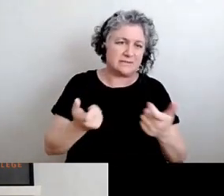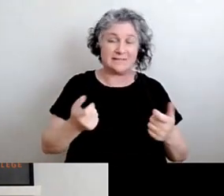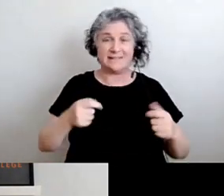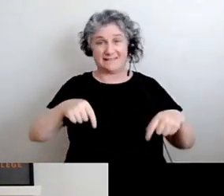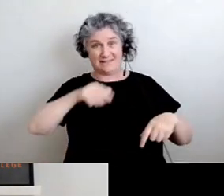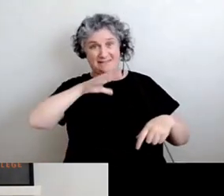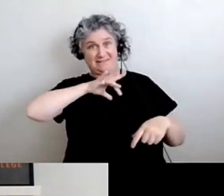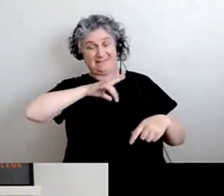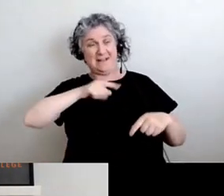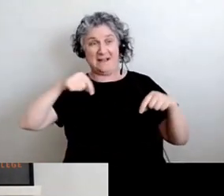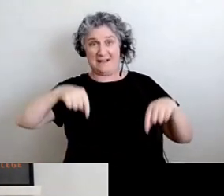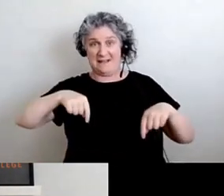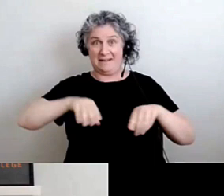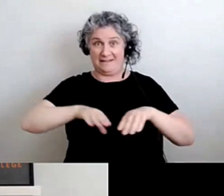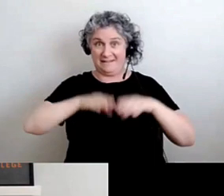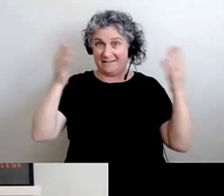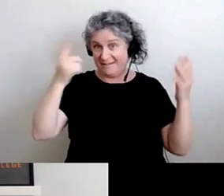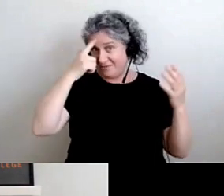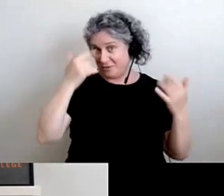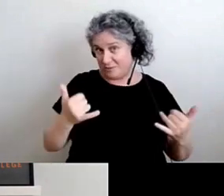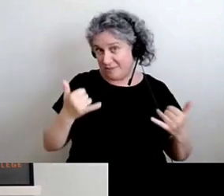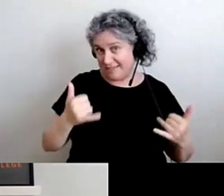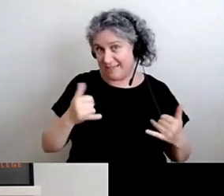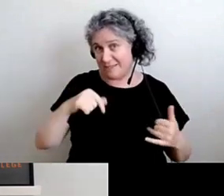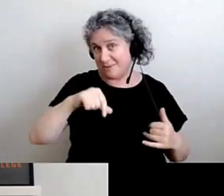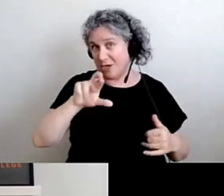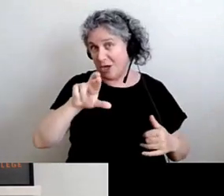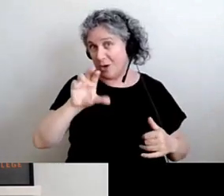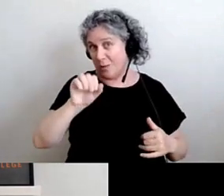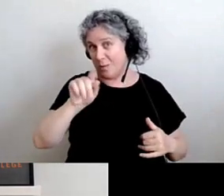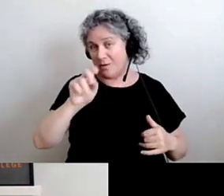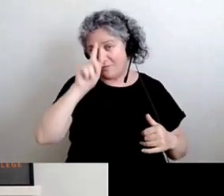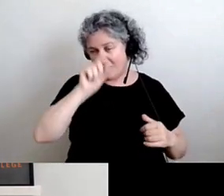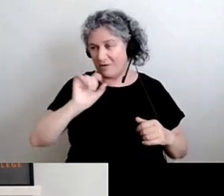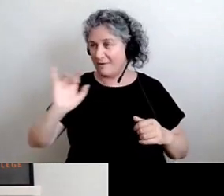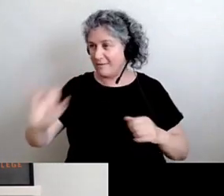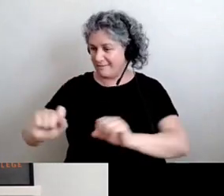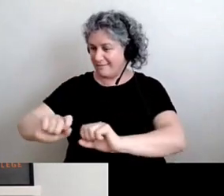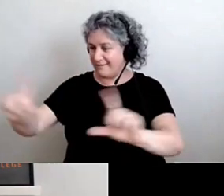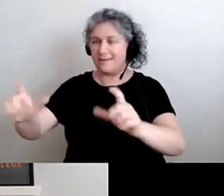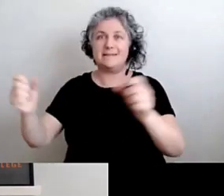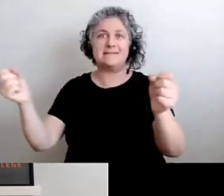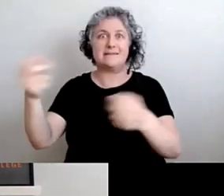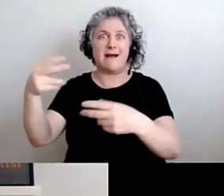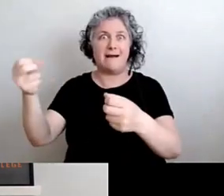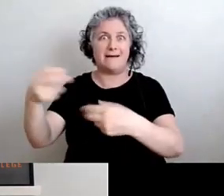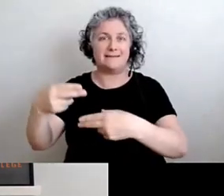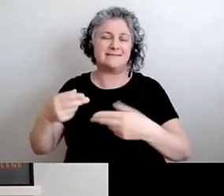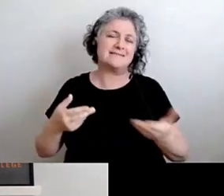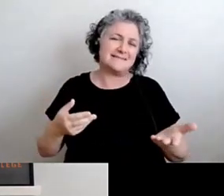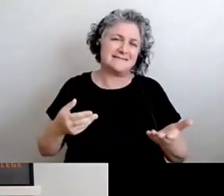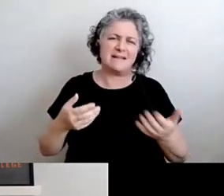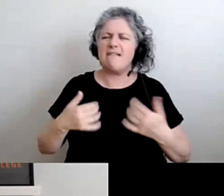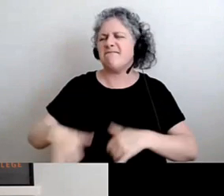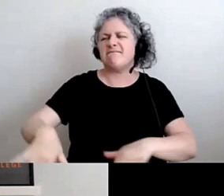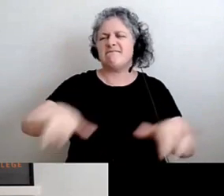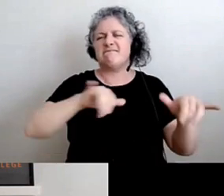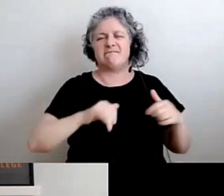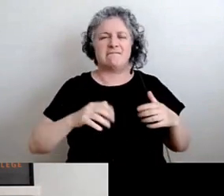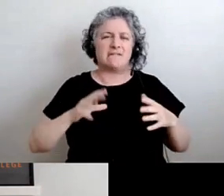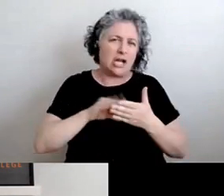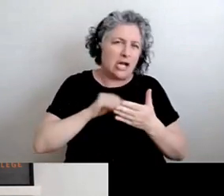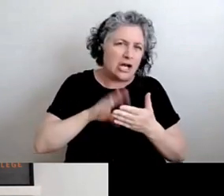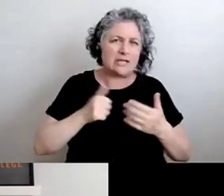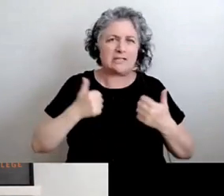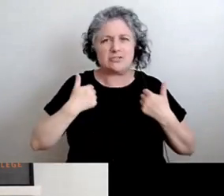slides too, if it's easier for you to access it that way. So we're all learning. We're all trying different things. And I'm looking